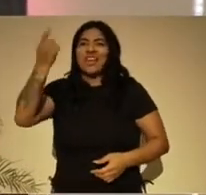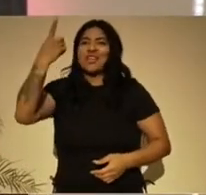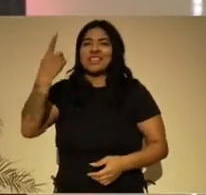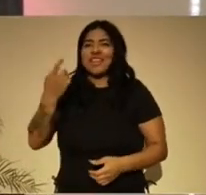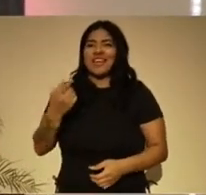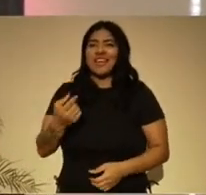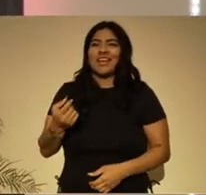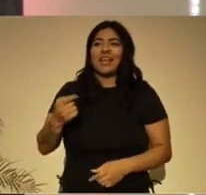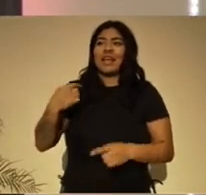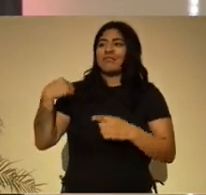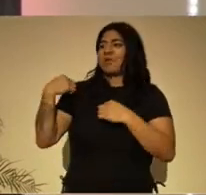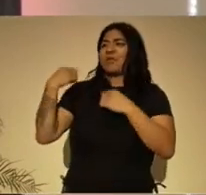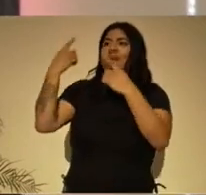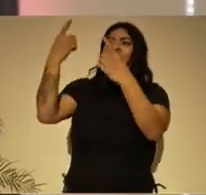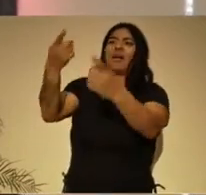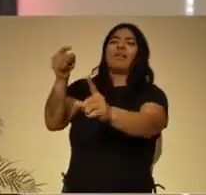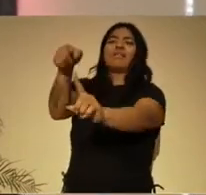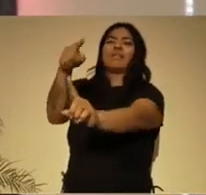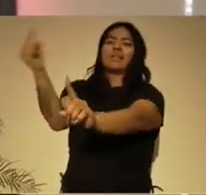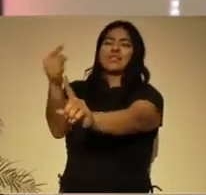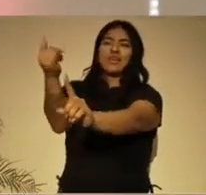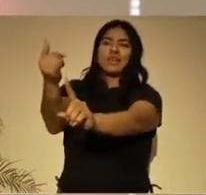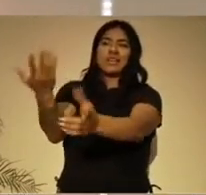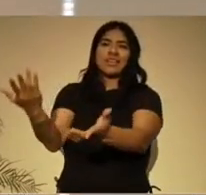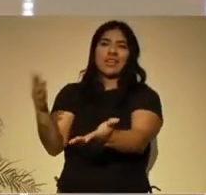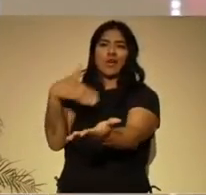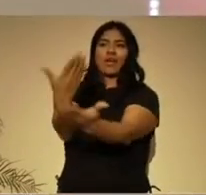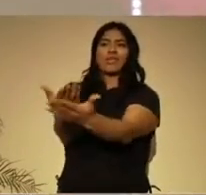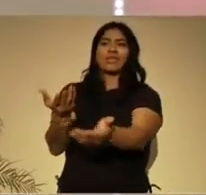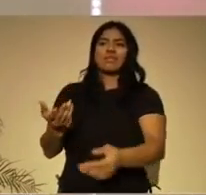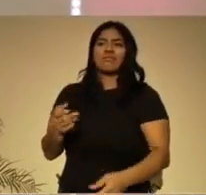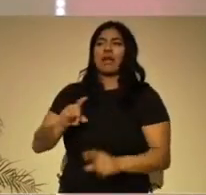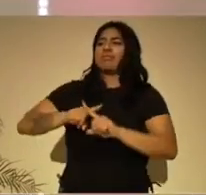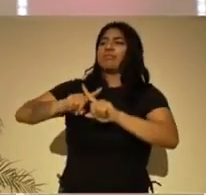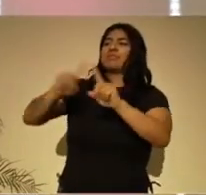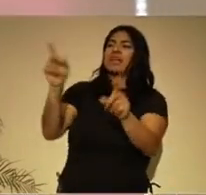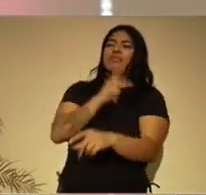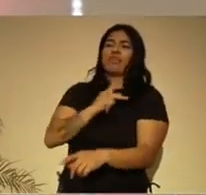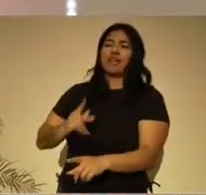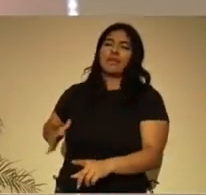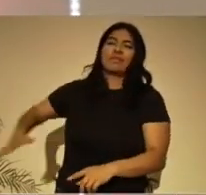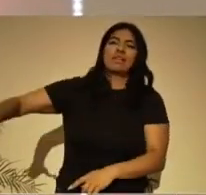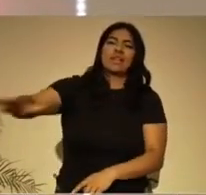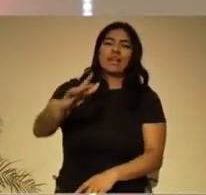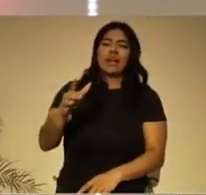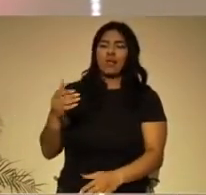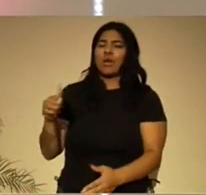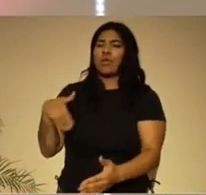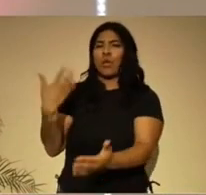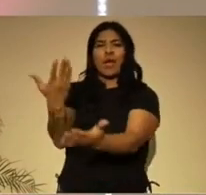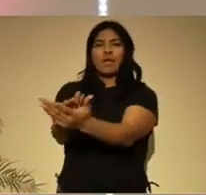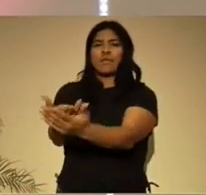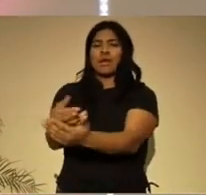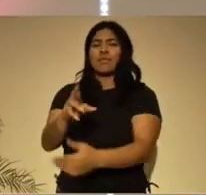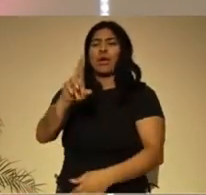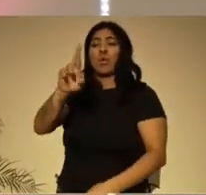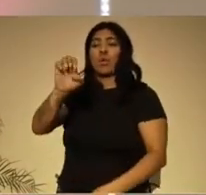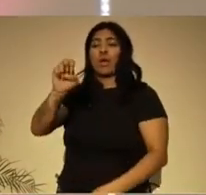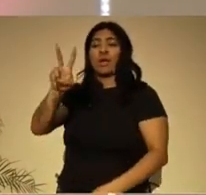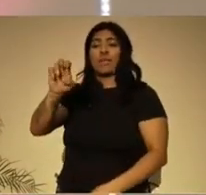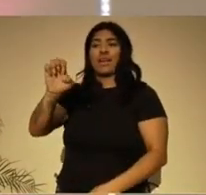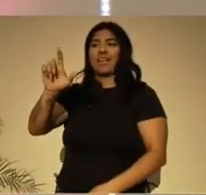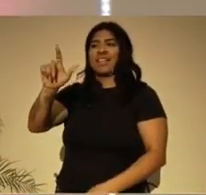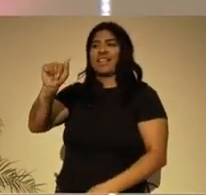make sense when we get to eternity. Because it's a whole different kingdom, and we'll get there in just a couple of seconds. But go with me to Revelation